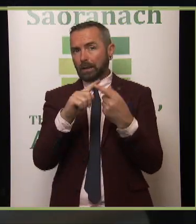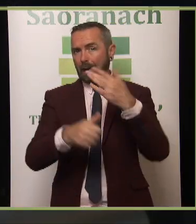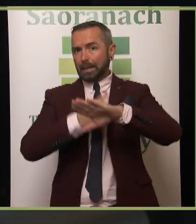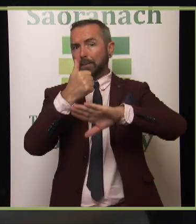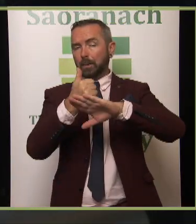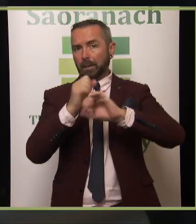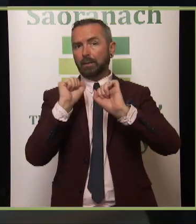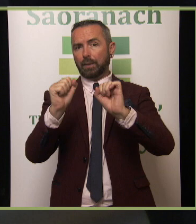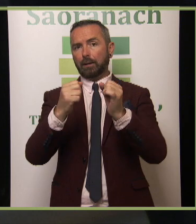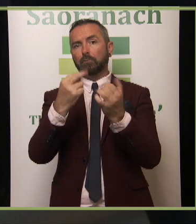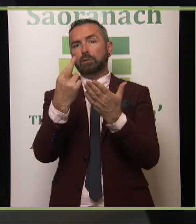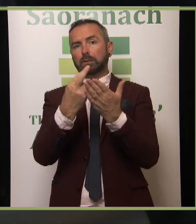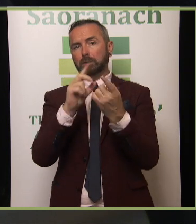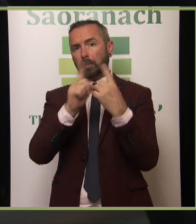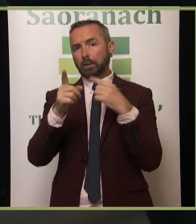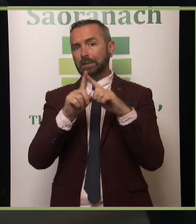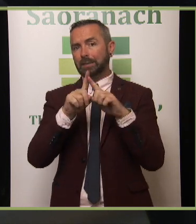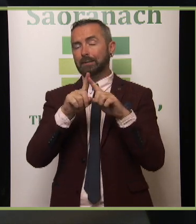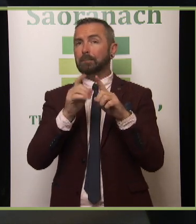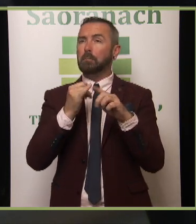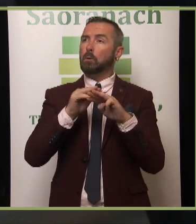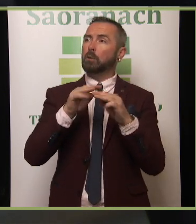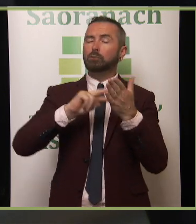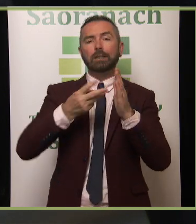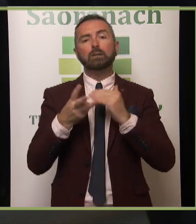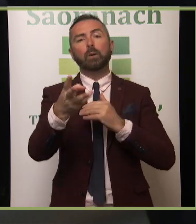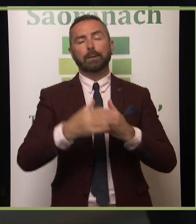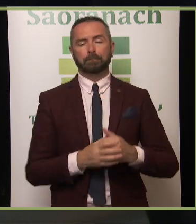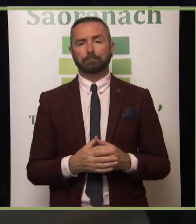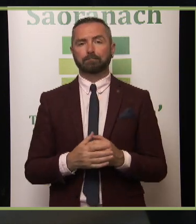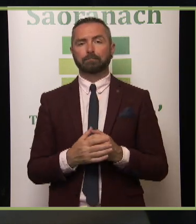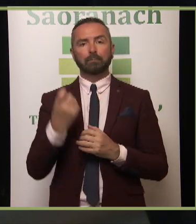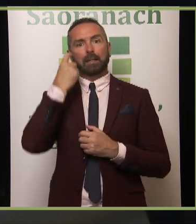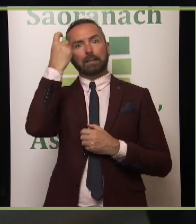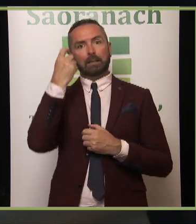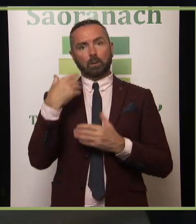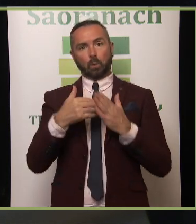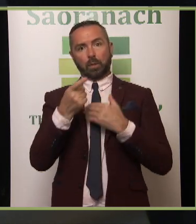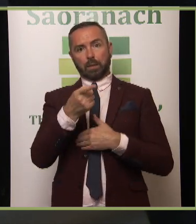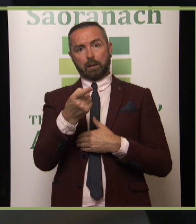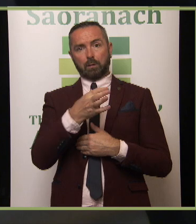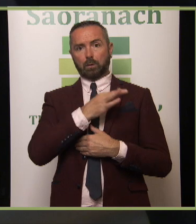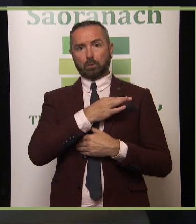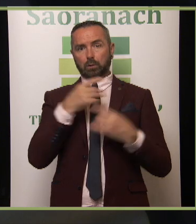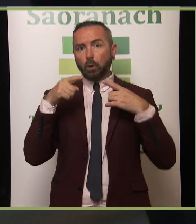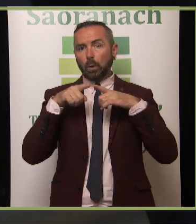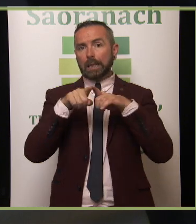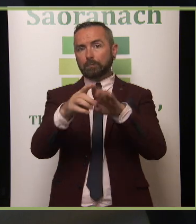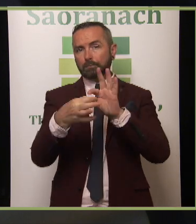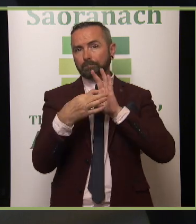its response in a strategic way. So I think, considering what we have, it's a good coherent piece of work that we have to